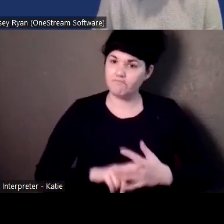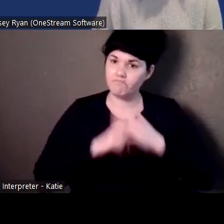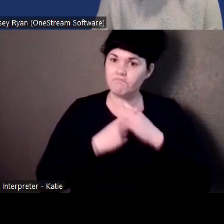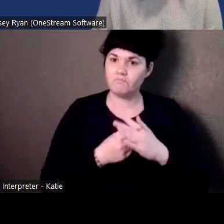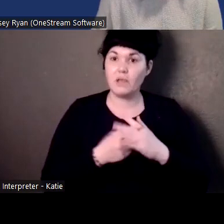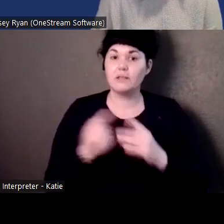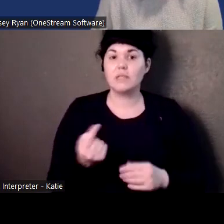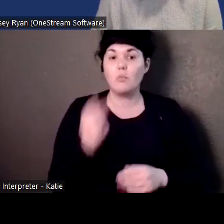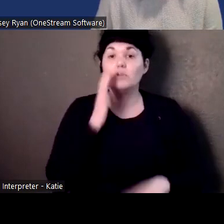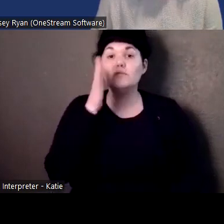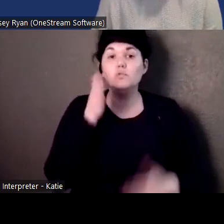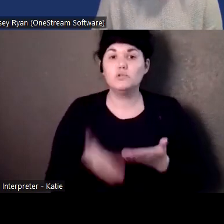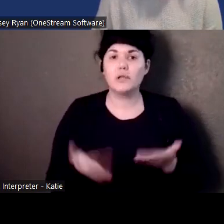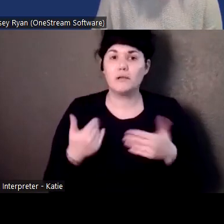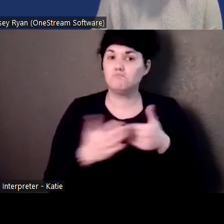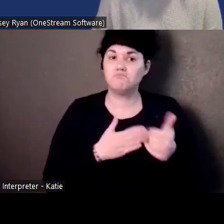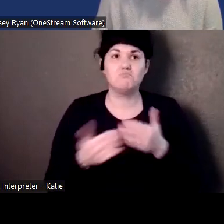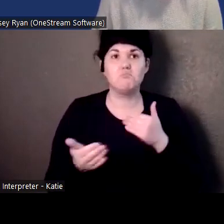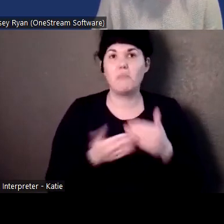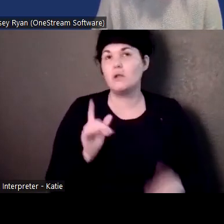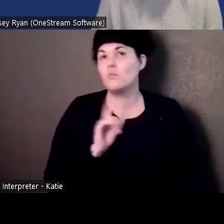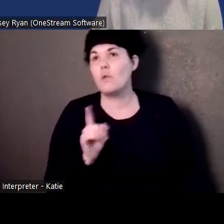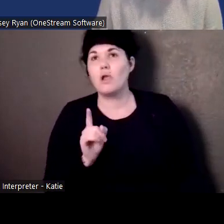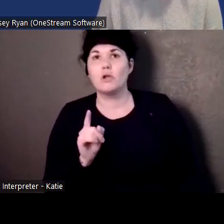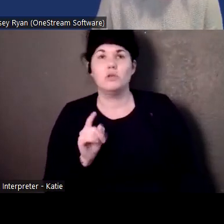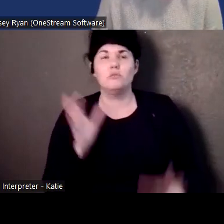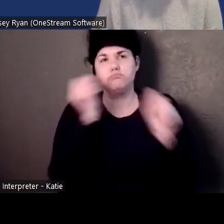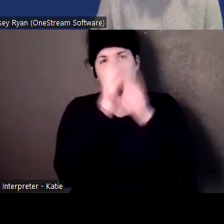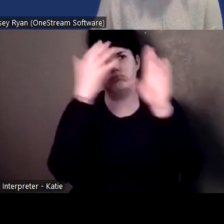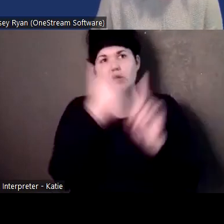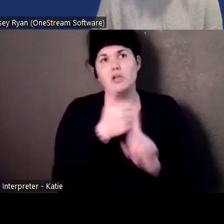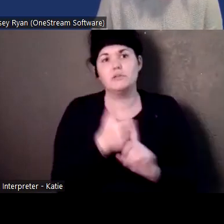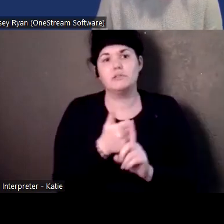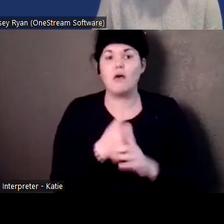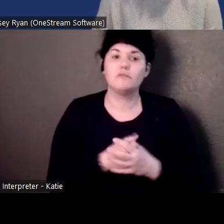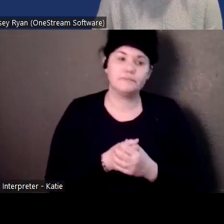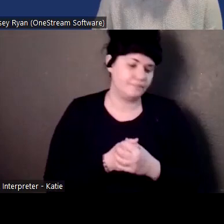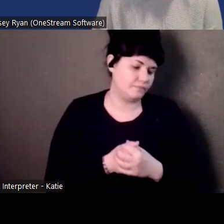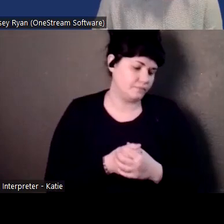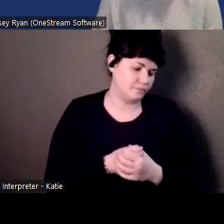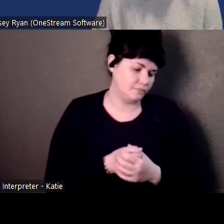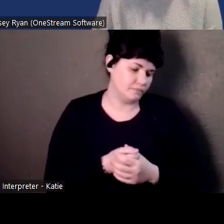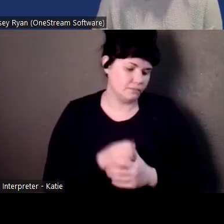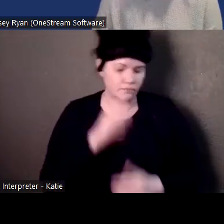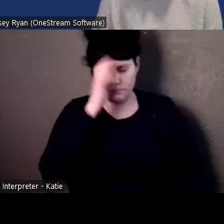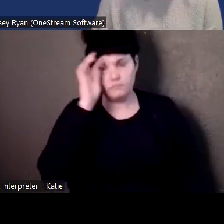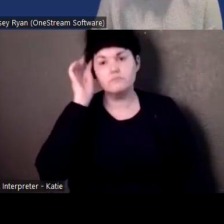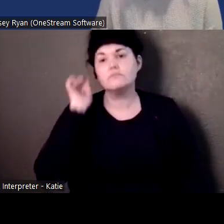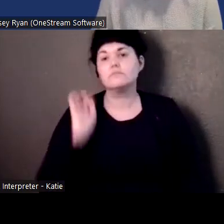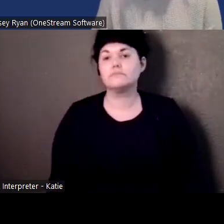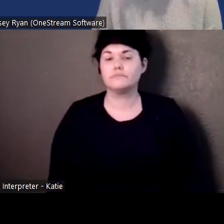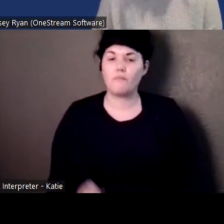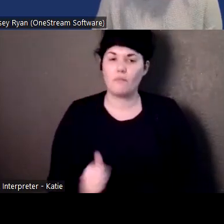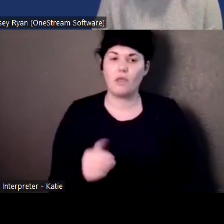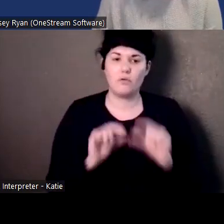here, no matter where they see themselves. Rounding out the rest of the groups that we see here within the program, like